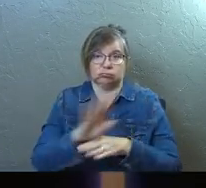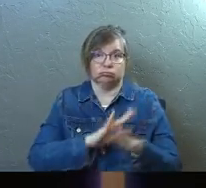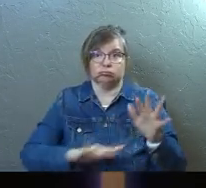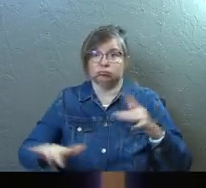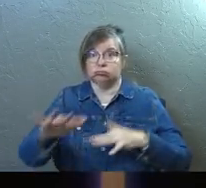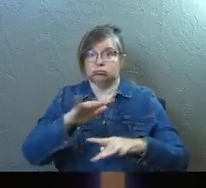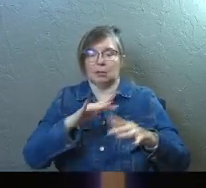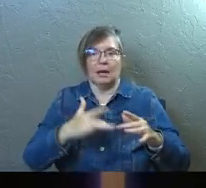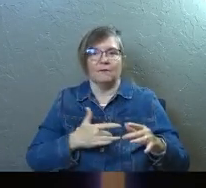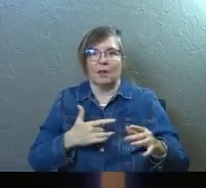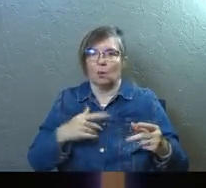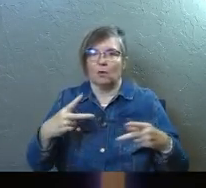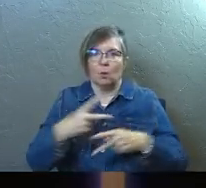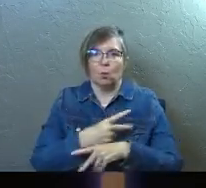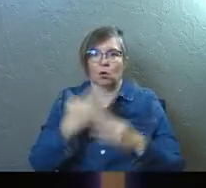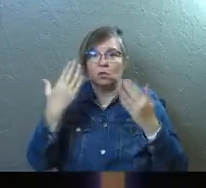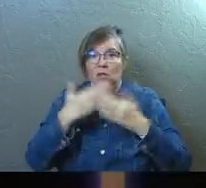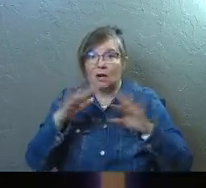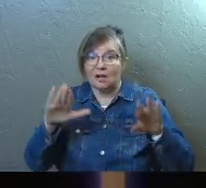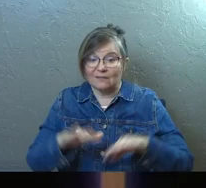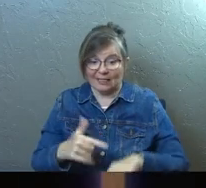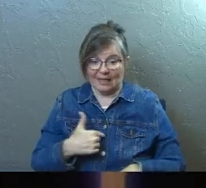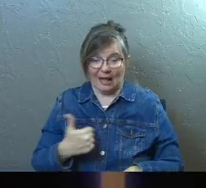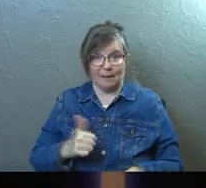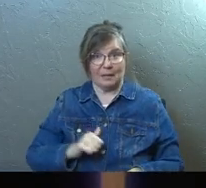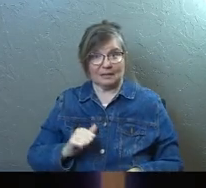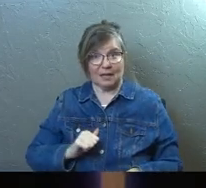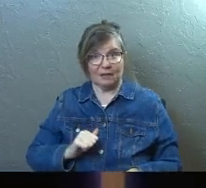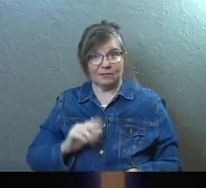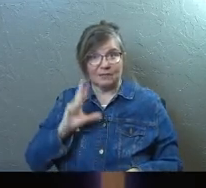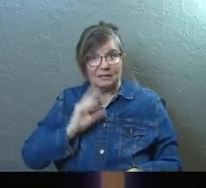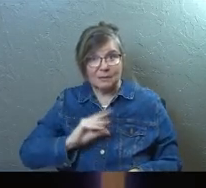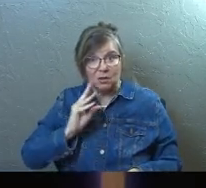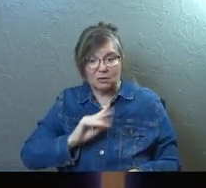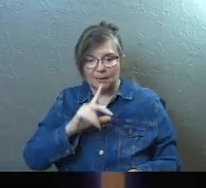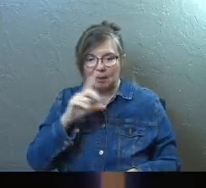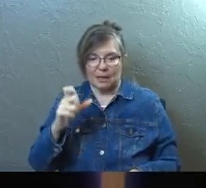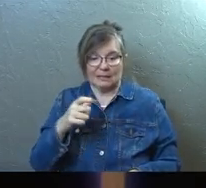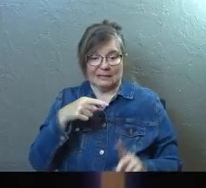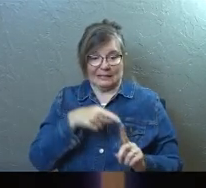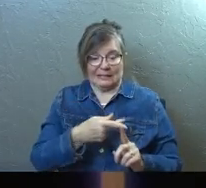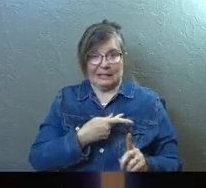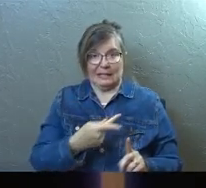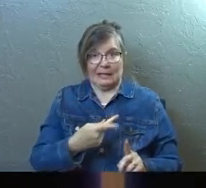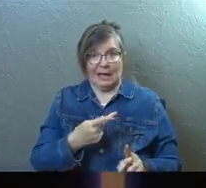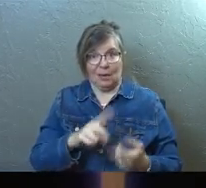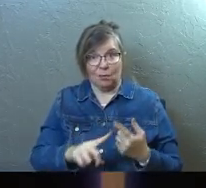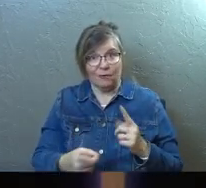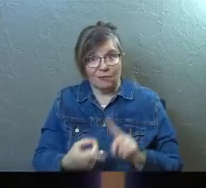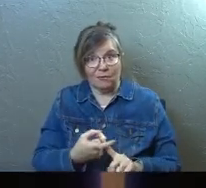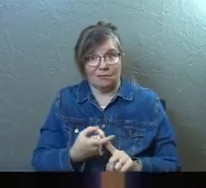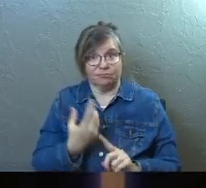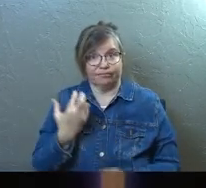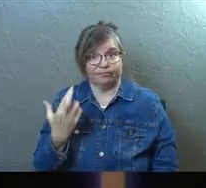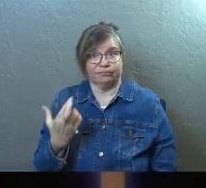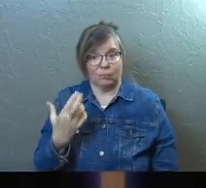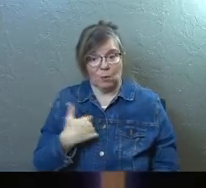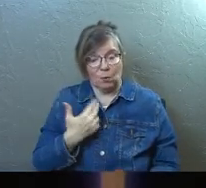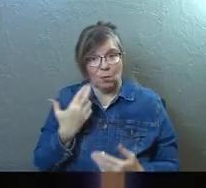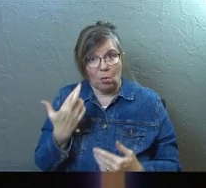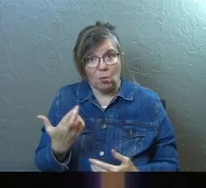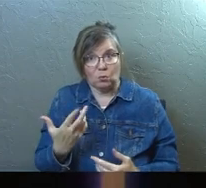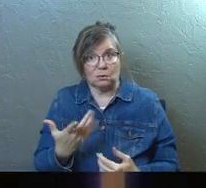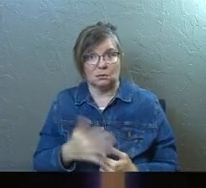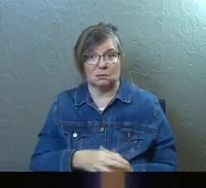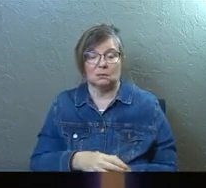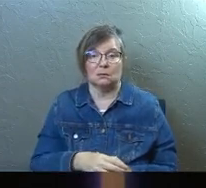And it felt like one of the worst, darkest valleys that I had ever personally walked through because he and I were buddies, okay? He and I were